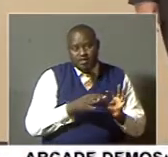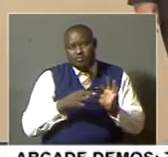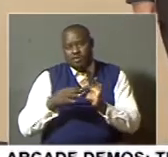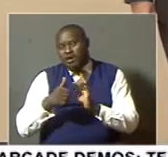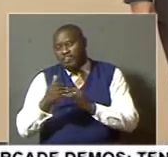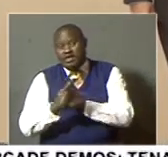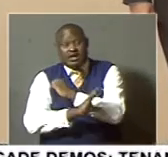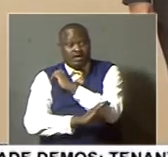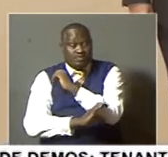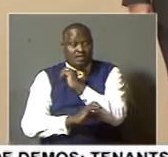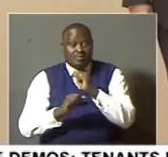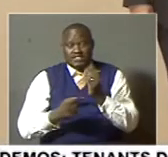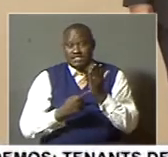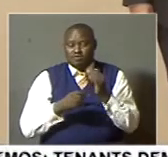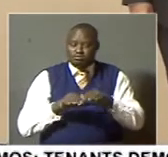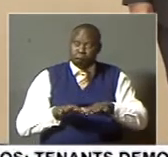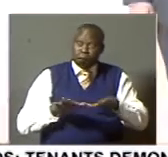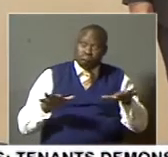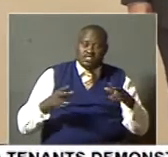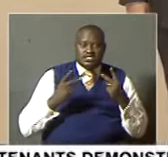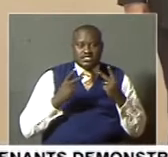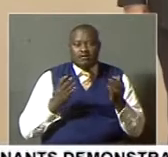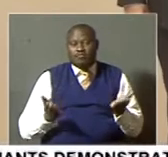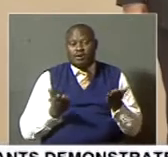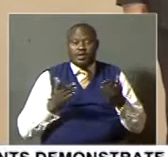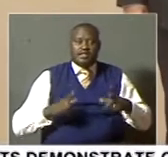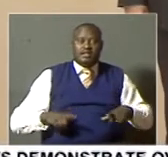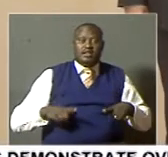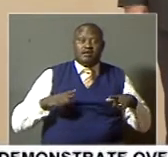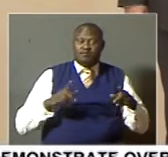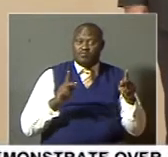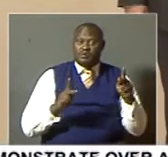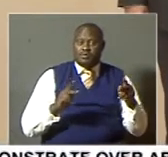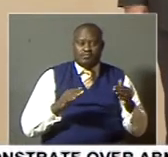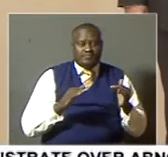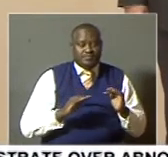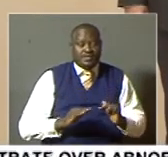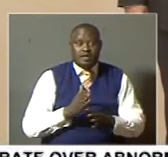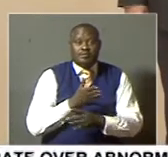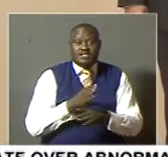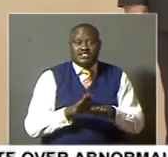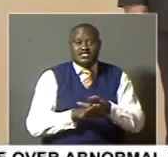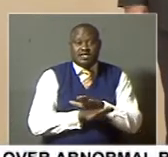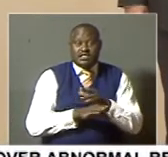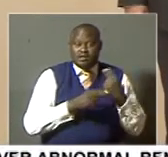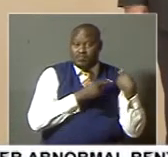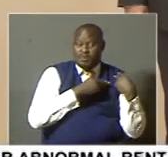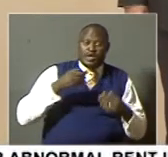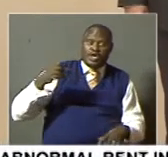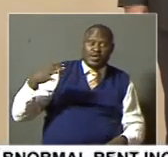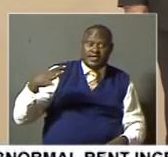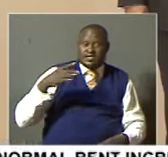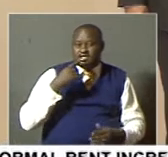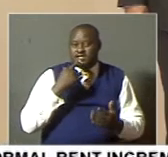countries increases on the welfare of the people. Now, the Minister of State for Energy, Simon Dujanga, said the current